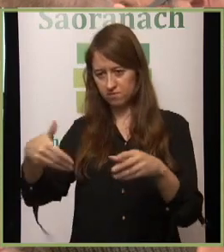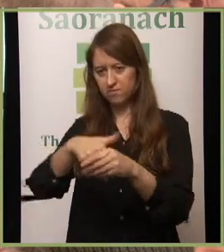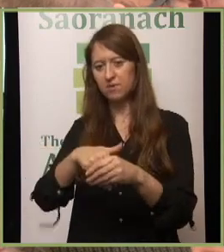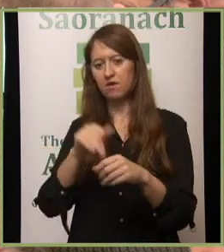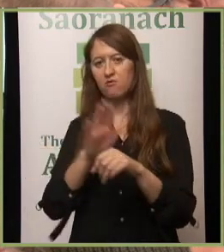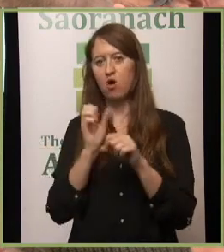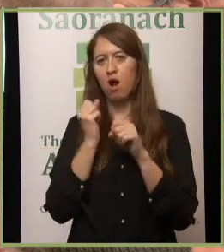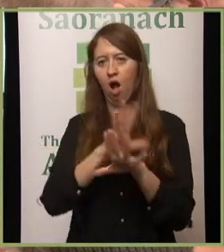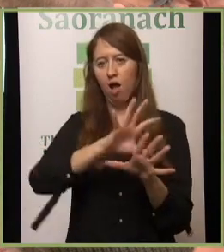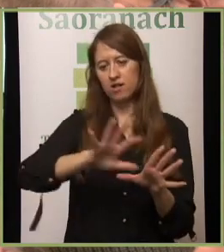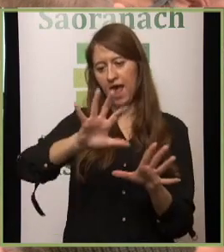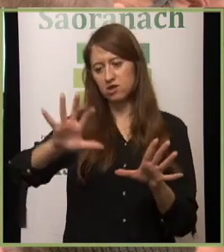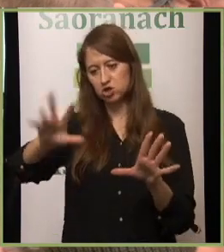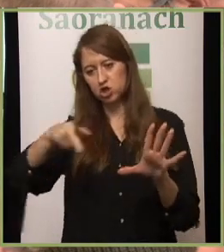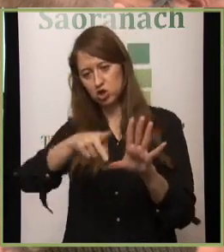who break regulations.